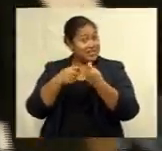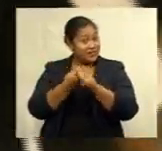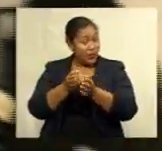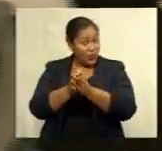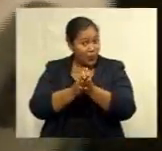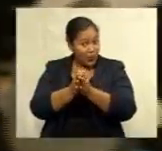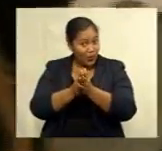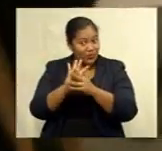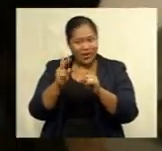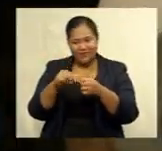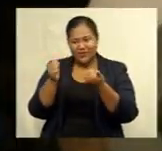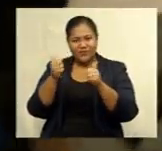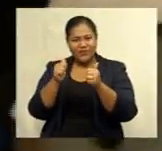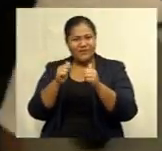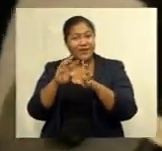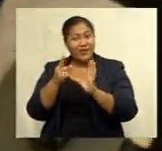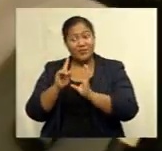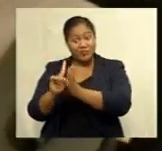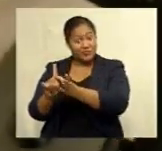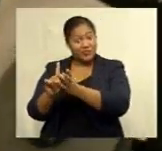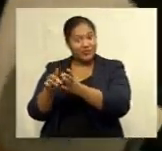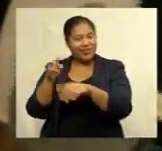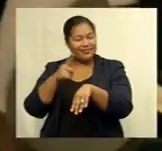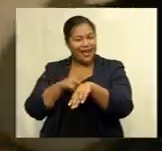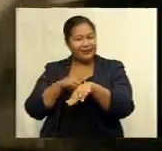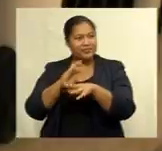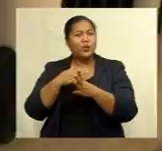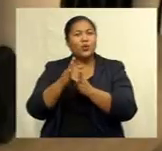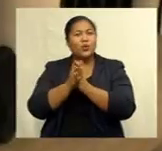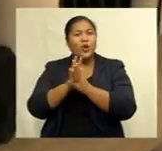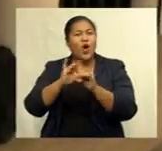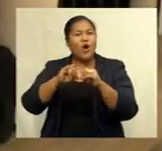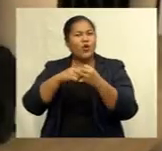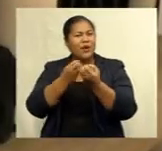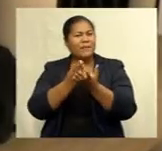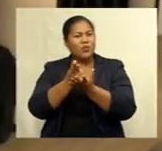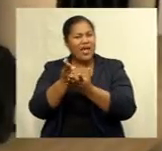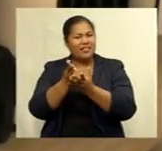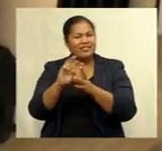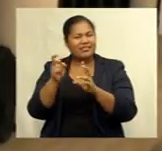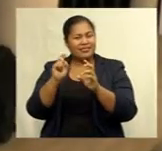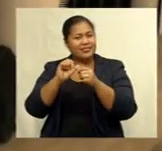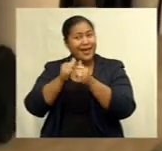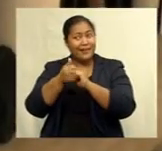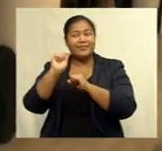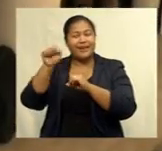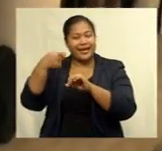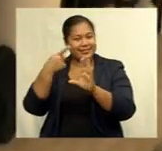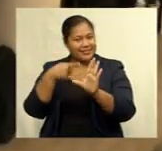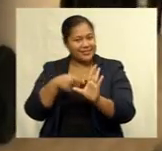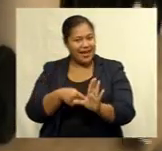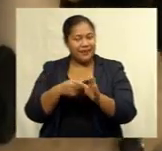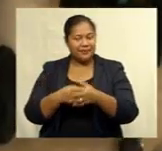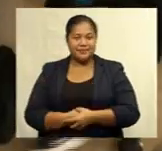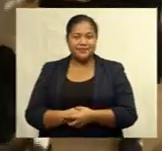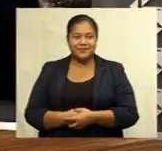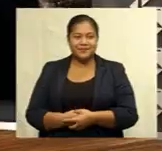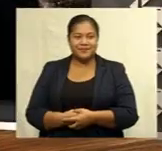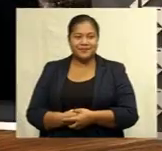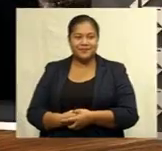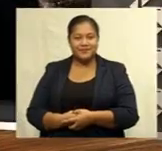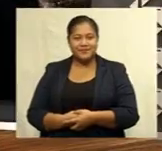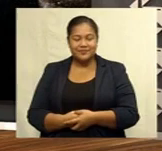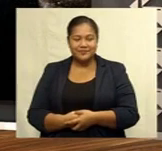its quarantine period with the outlook on the upcoming Commonwealth and Pacific mini-games next year. Talima Terukula, FBC